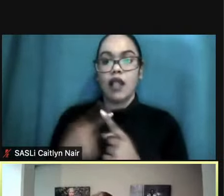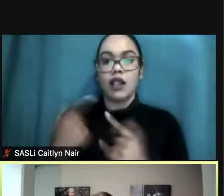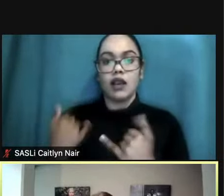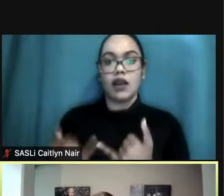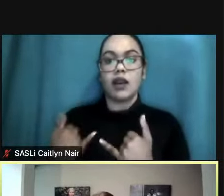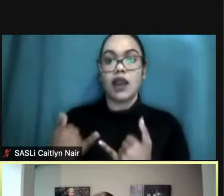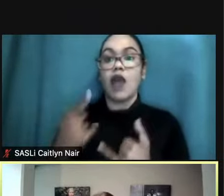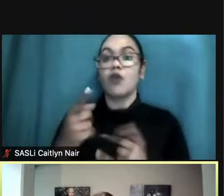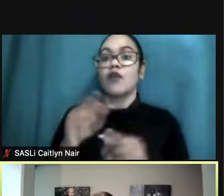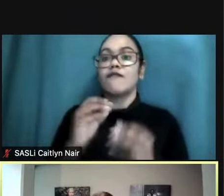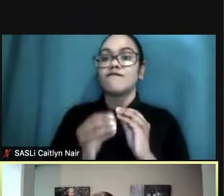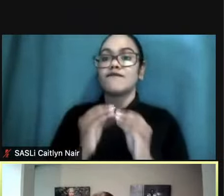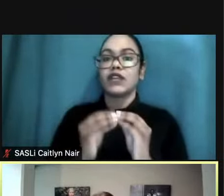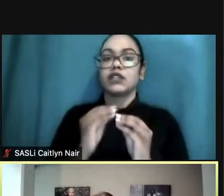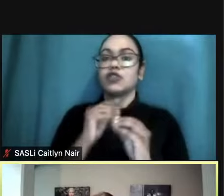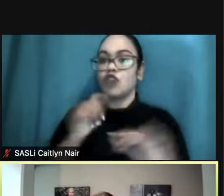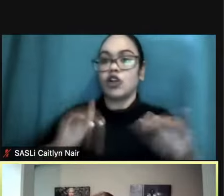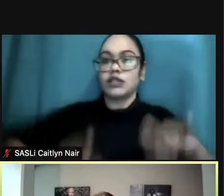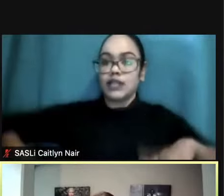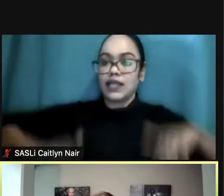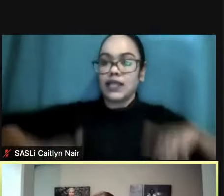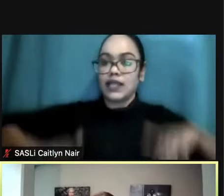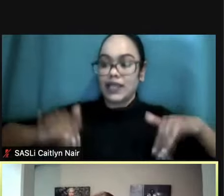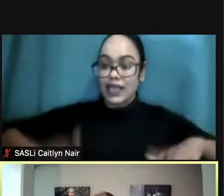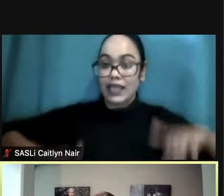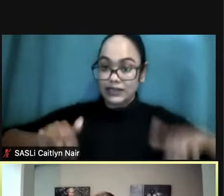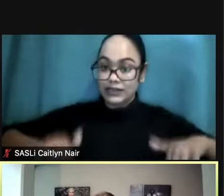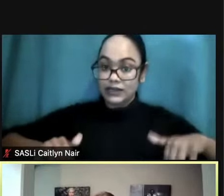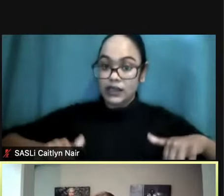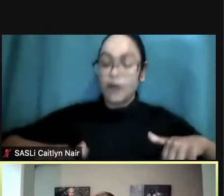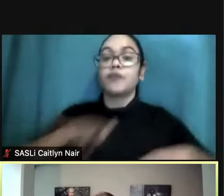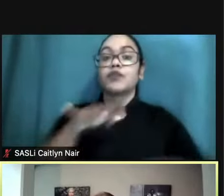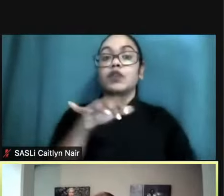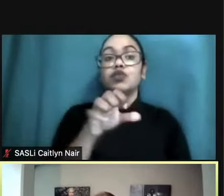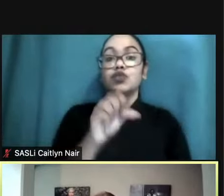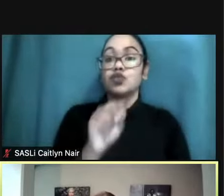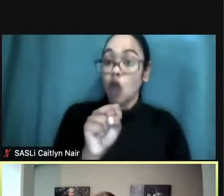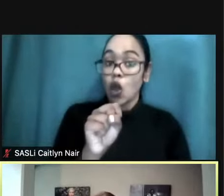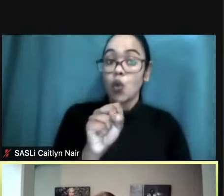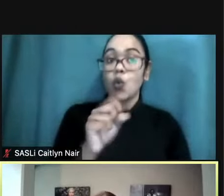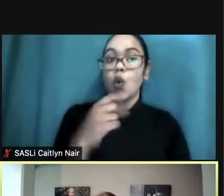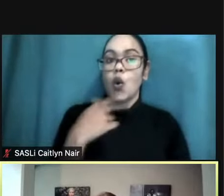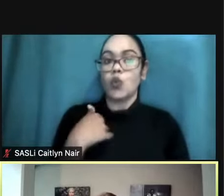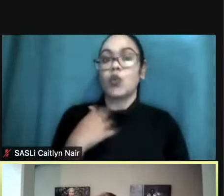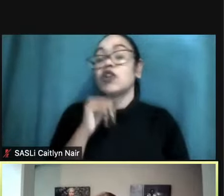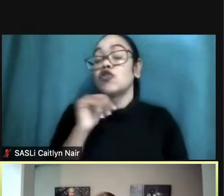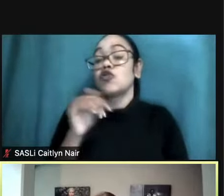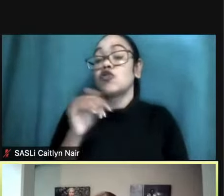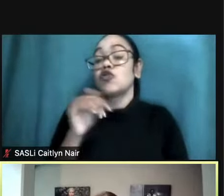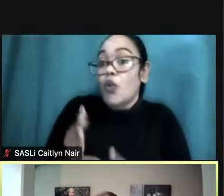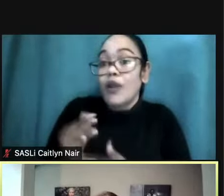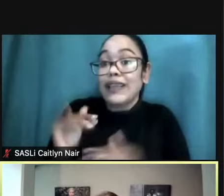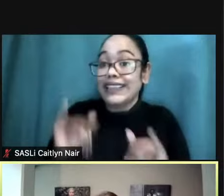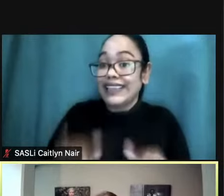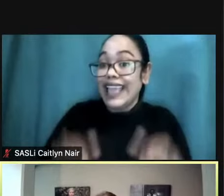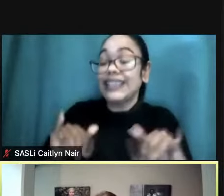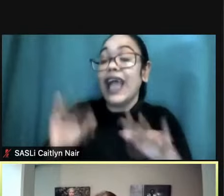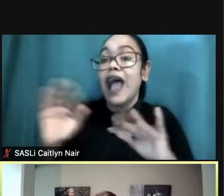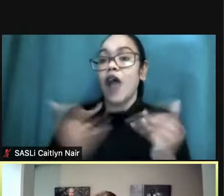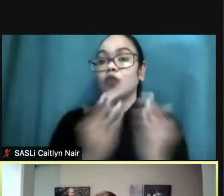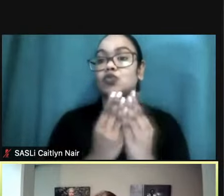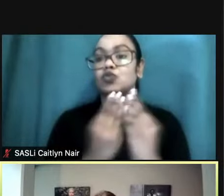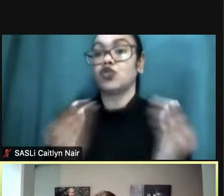well characterized. So the full significance is still uncertain. And that's what we are working at the